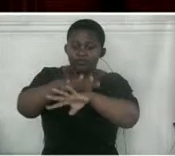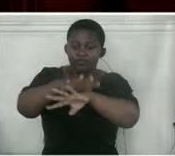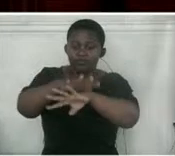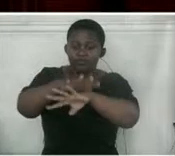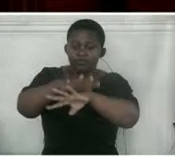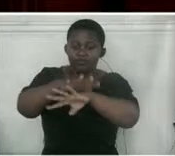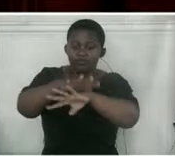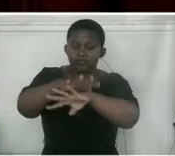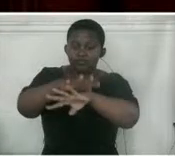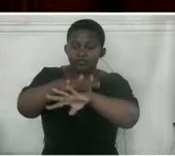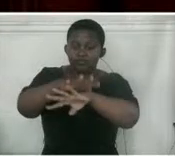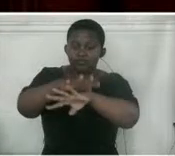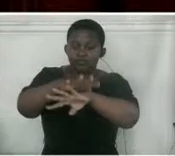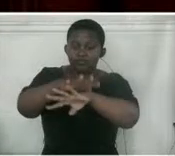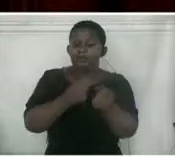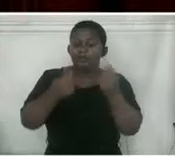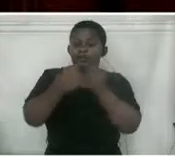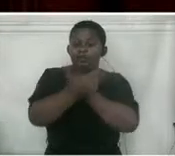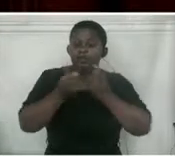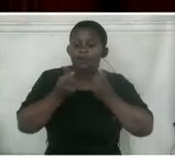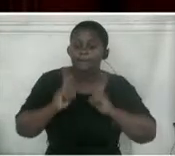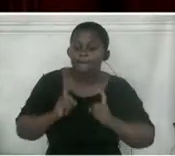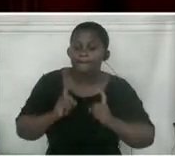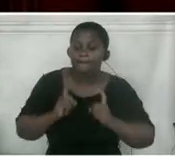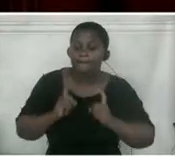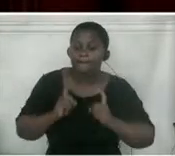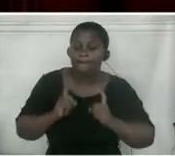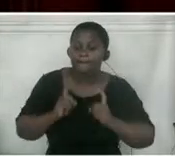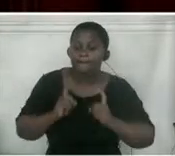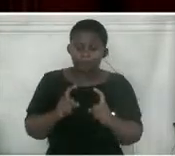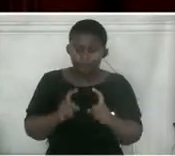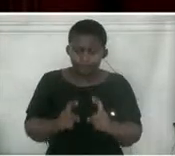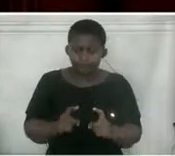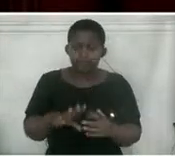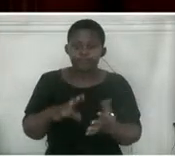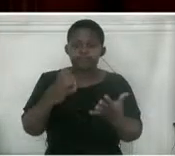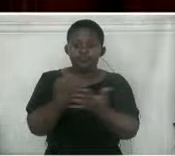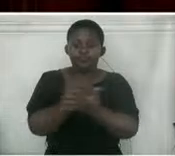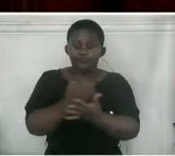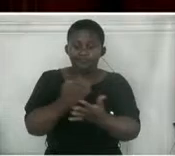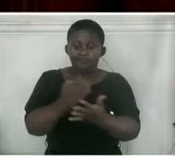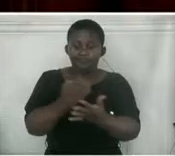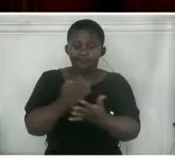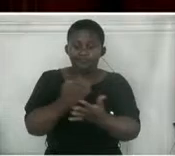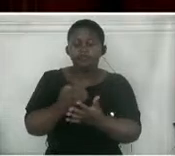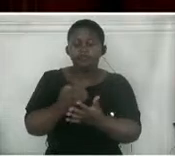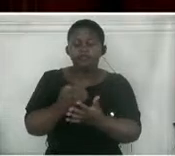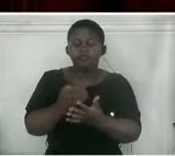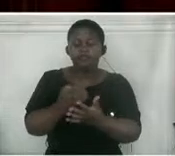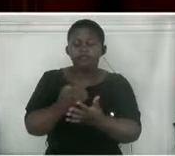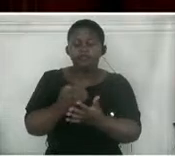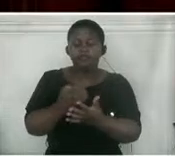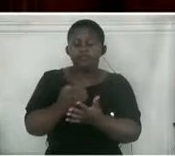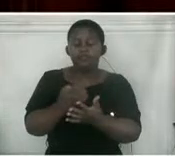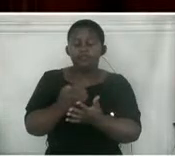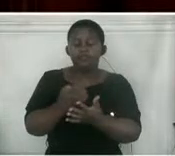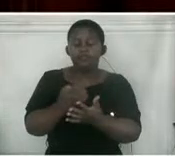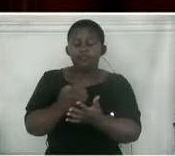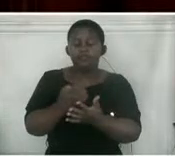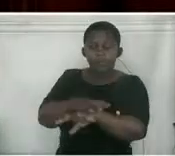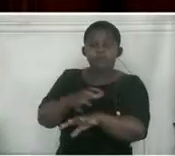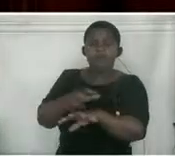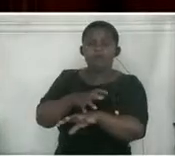radical economic transformation. The radical agrarian socio-economic transformation is a